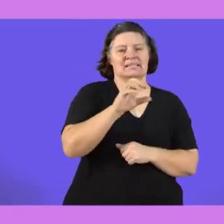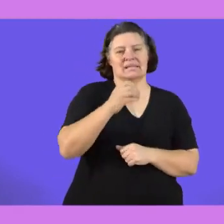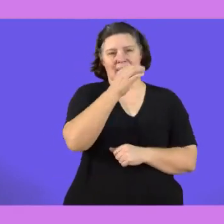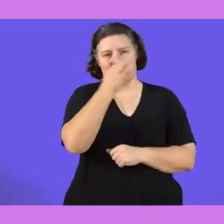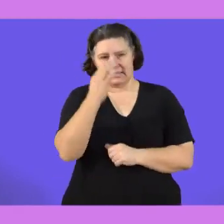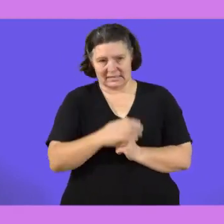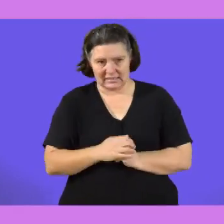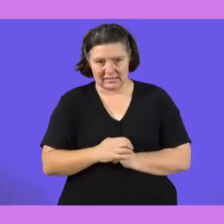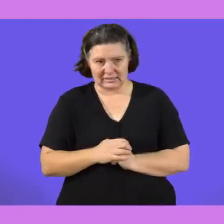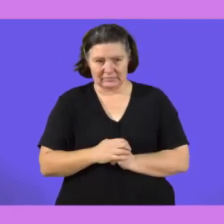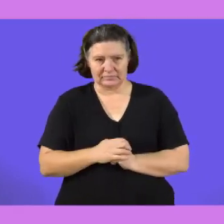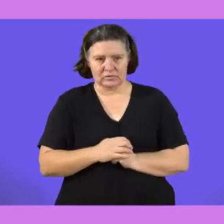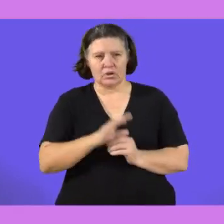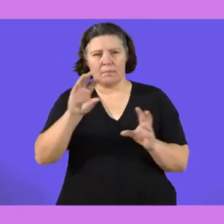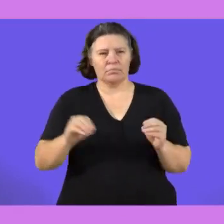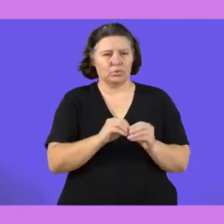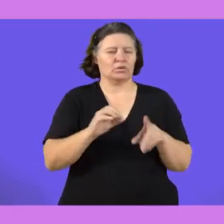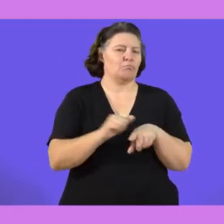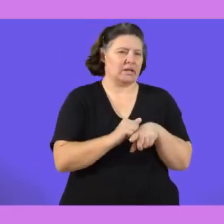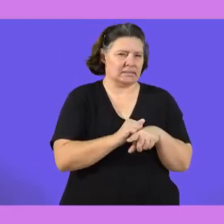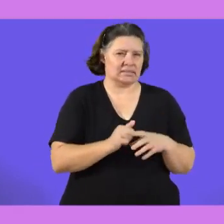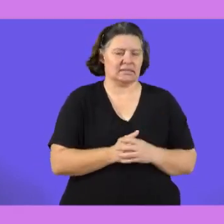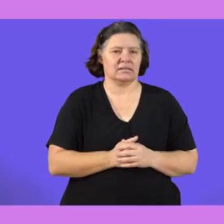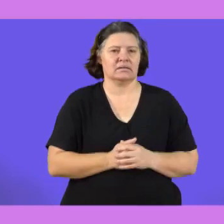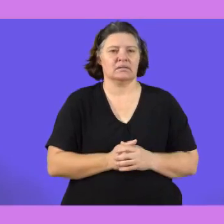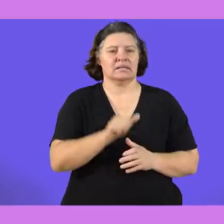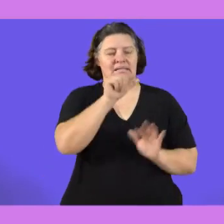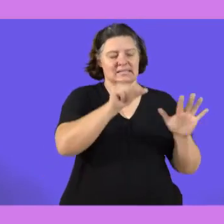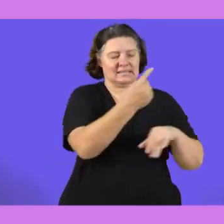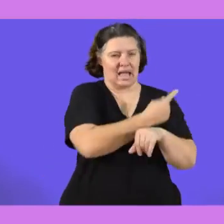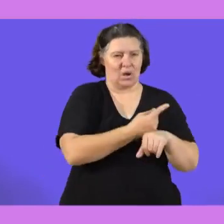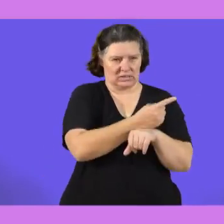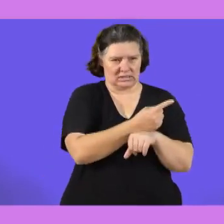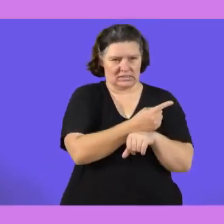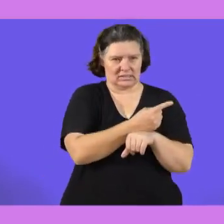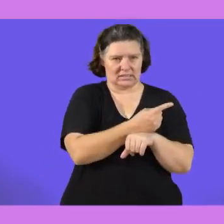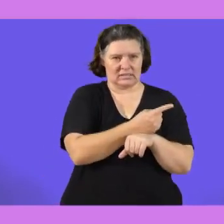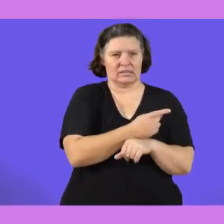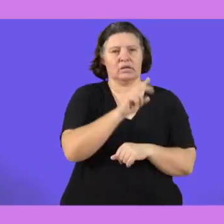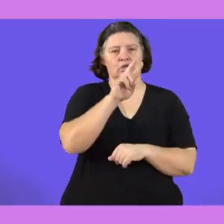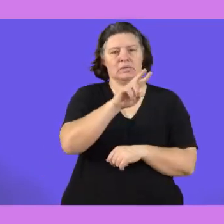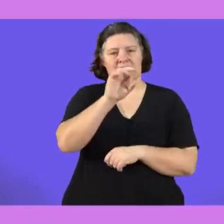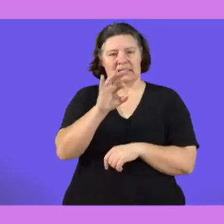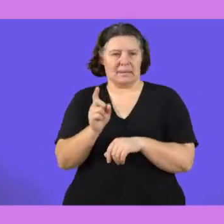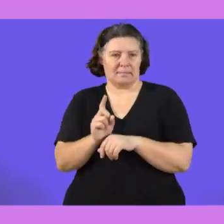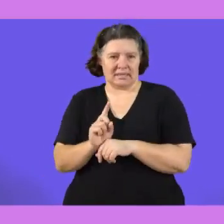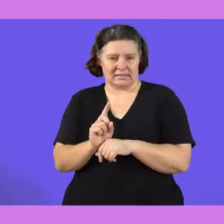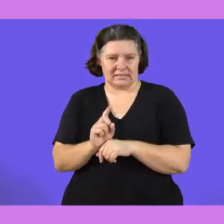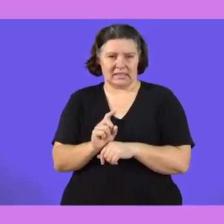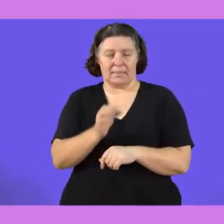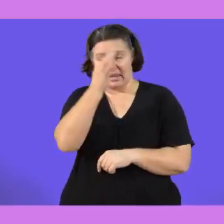60 minutes. Okay, so let's quickly put this into practice. So 6 hours, 23